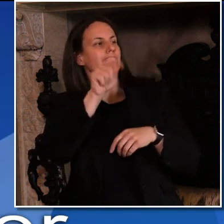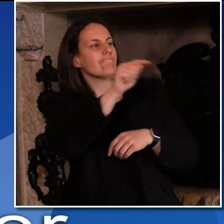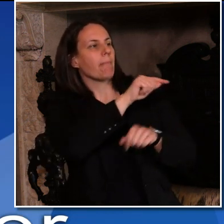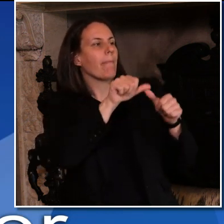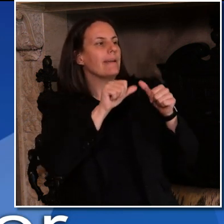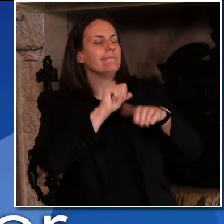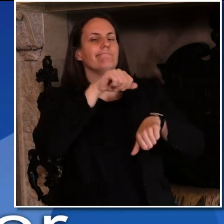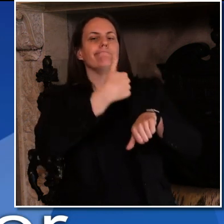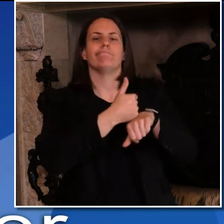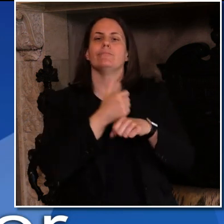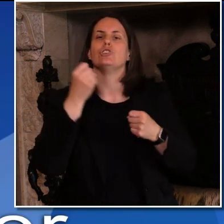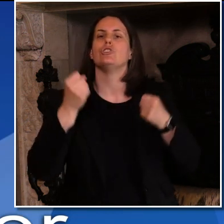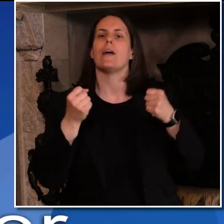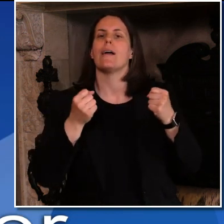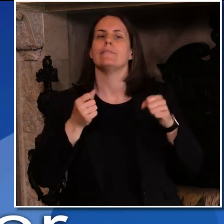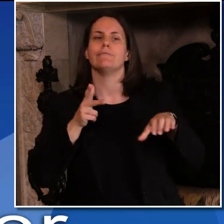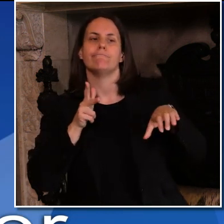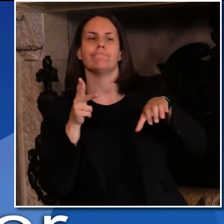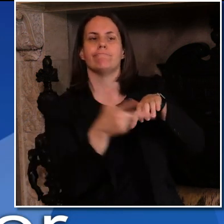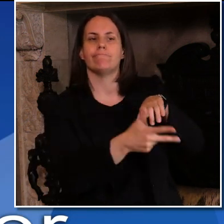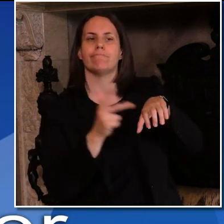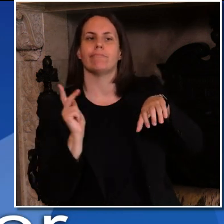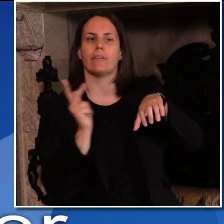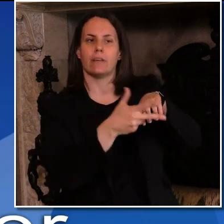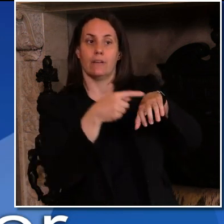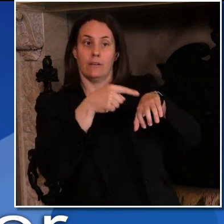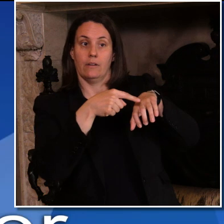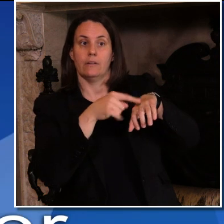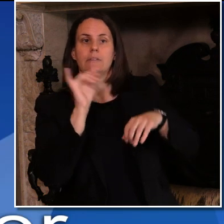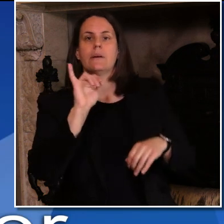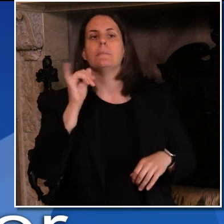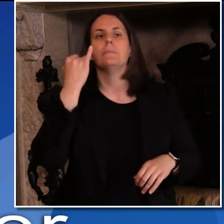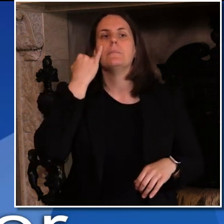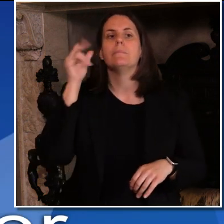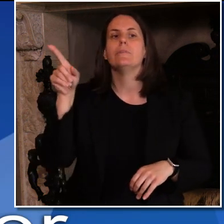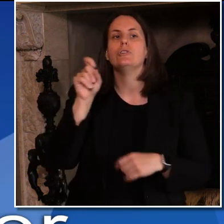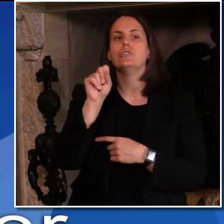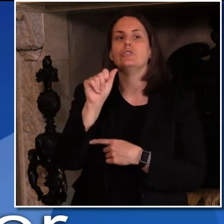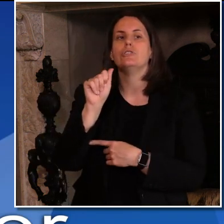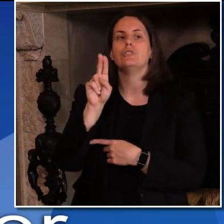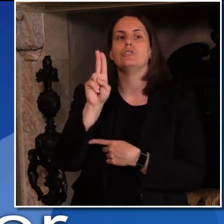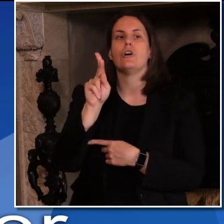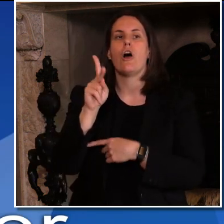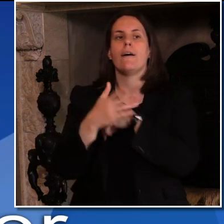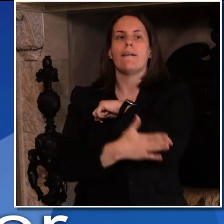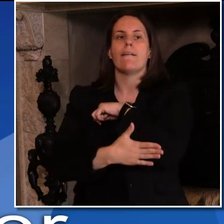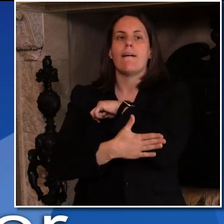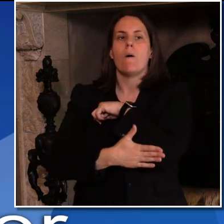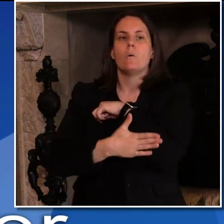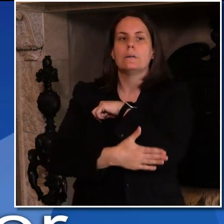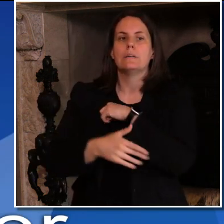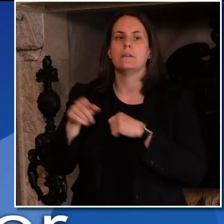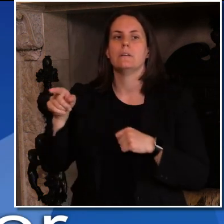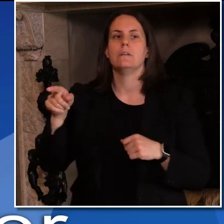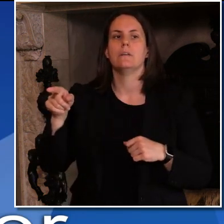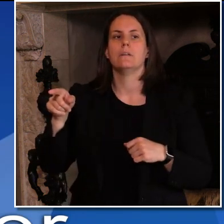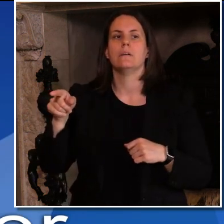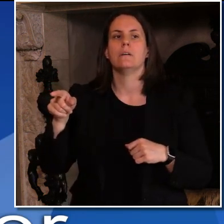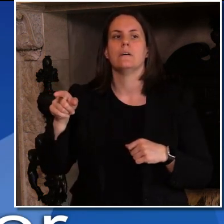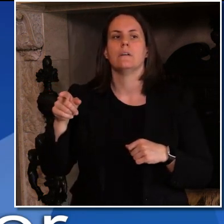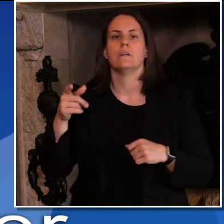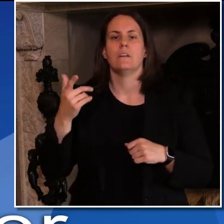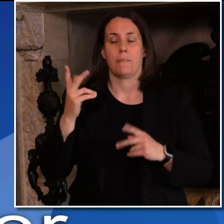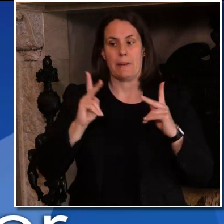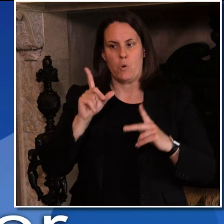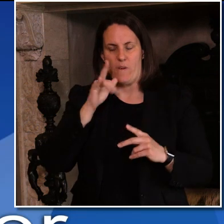today is testing the general public with anyone who has symptoms of COVID-19, or even if they just feel ill. When do you think this will